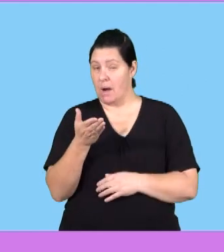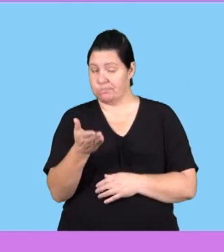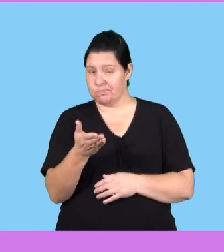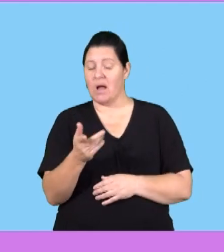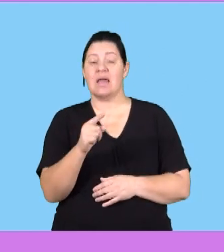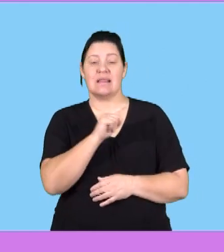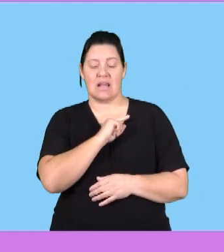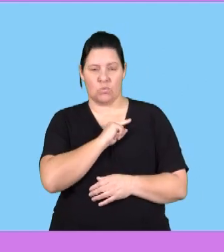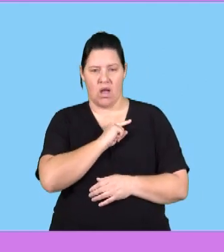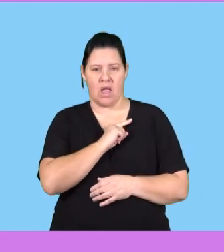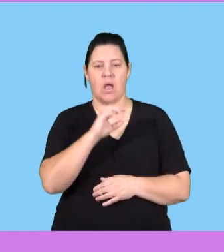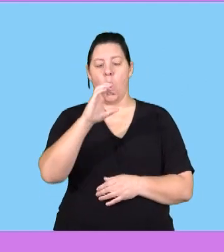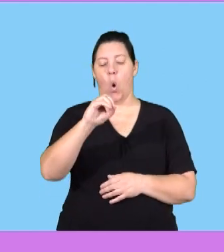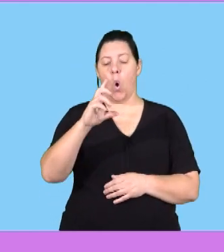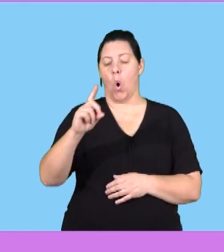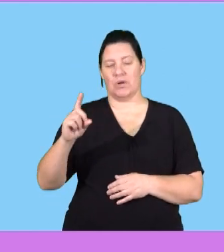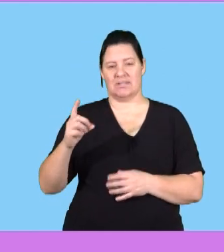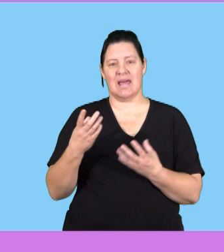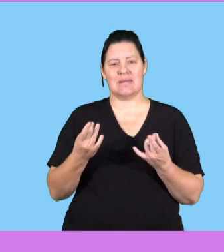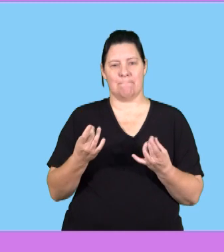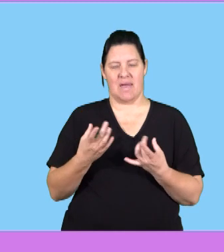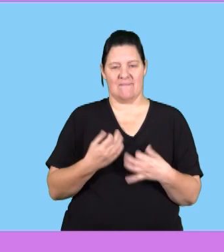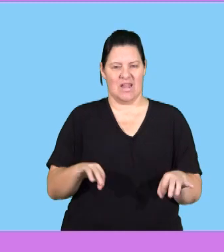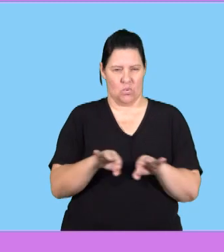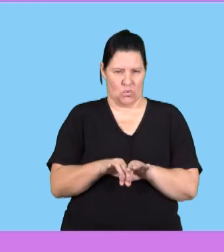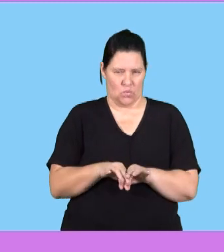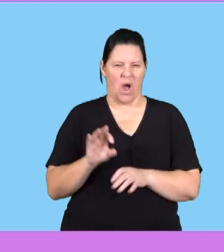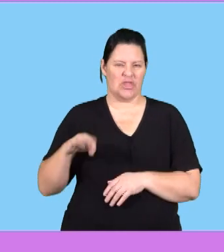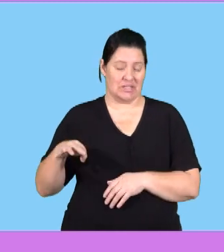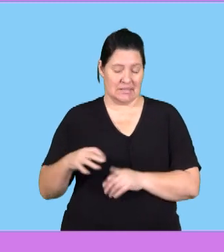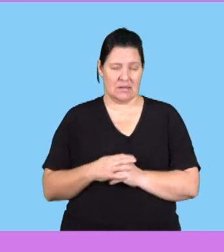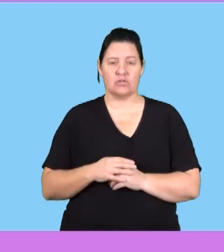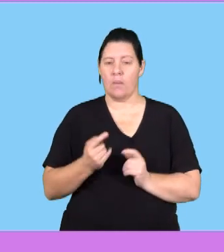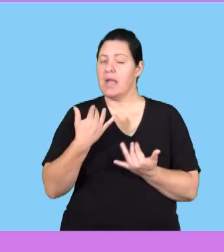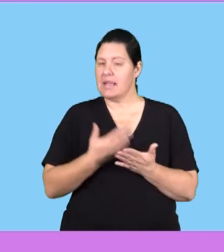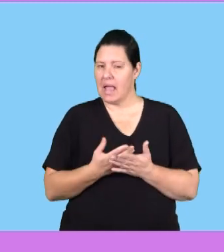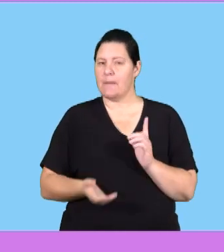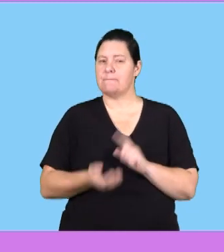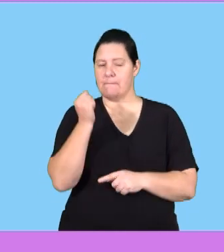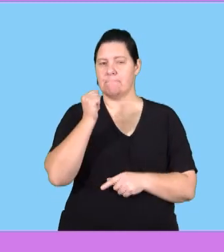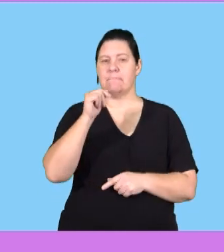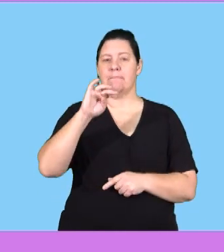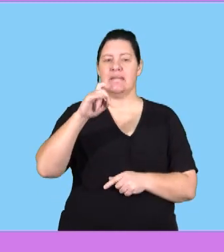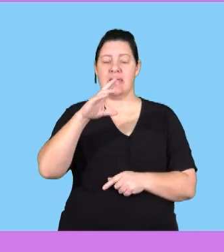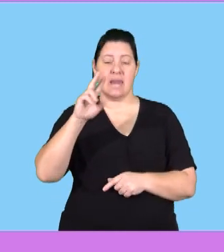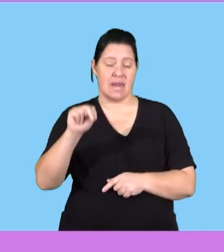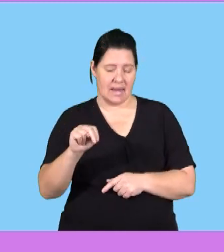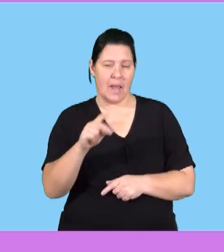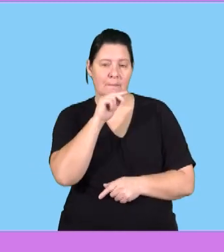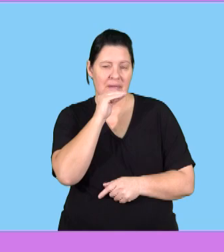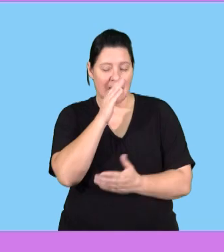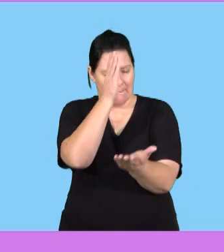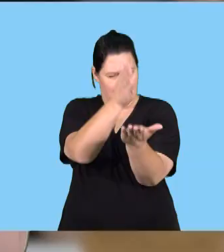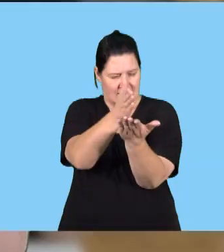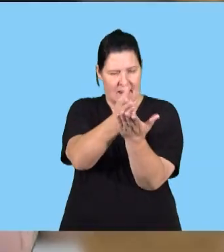here. Hence, we are saying it's an odd number, right, of values. So first of all, I can find my median. What is the